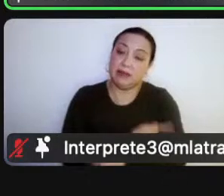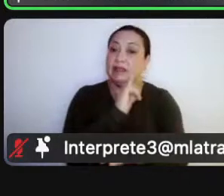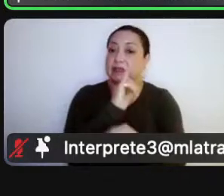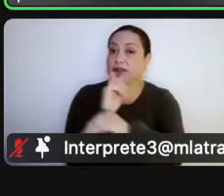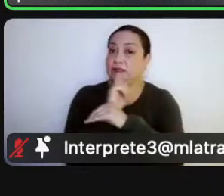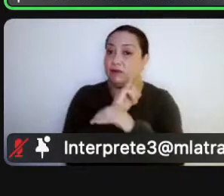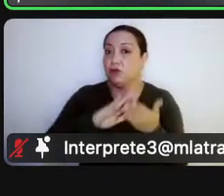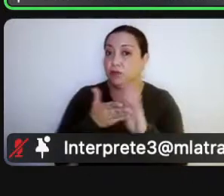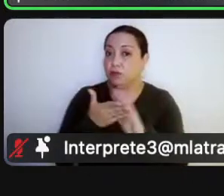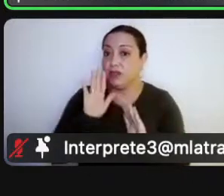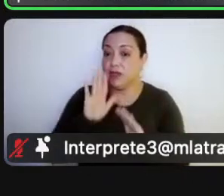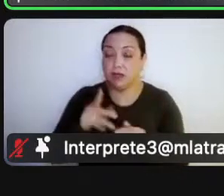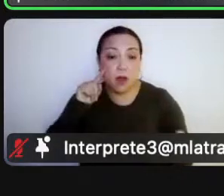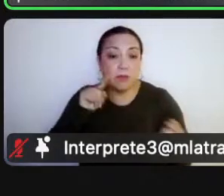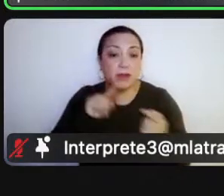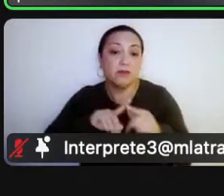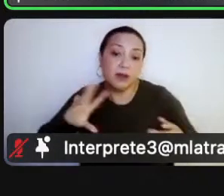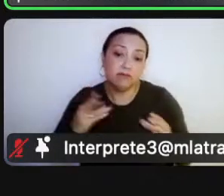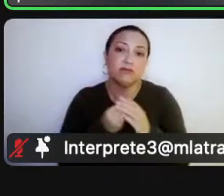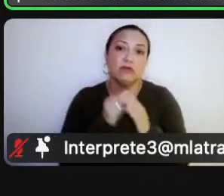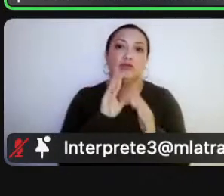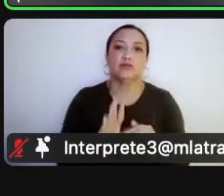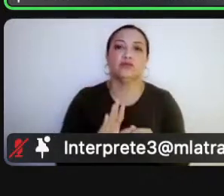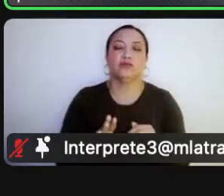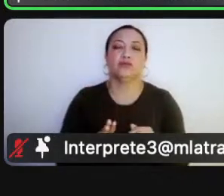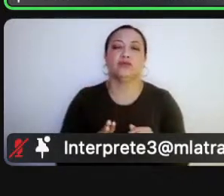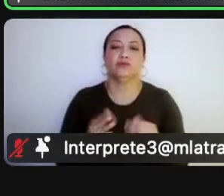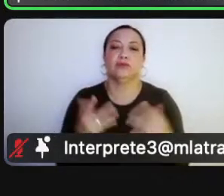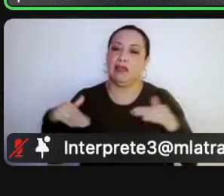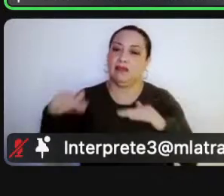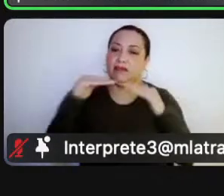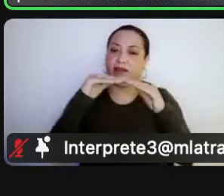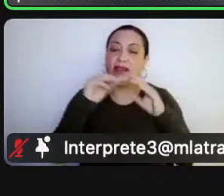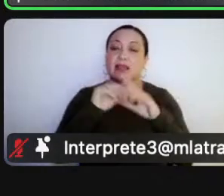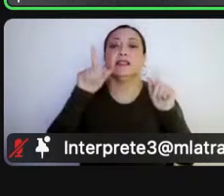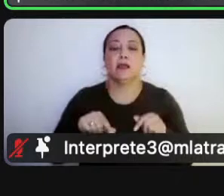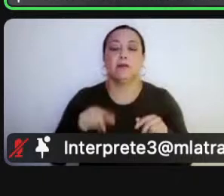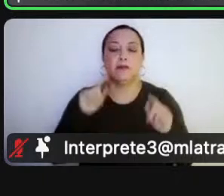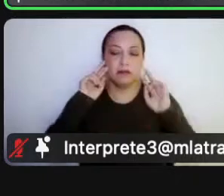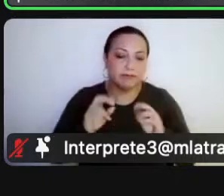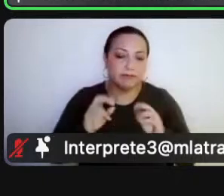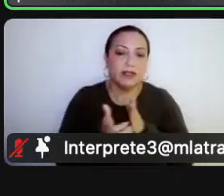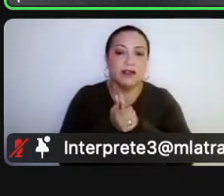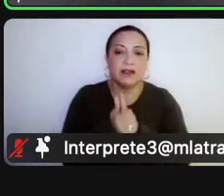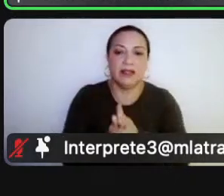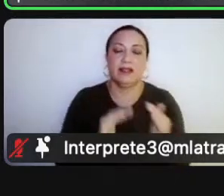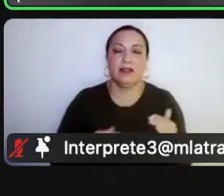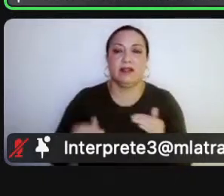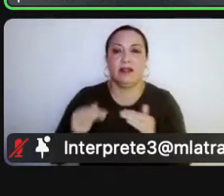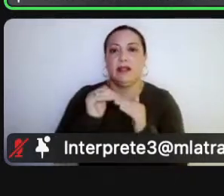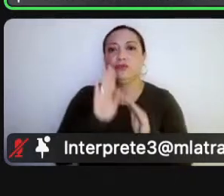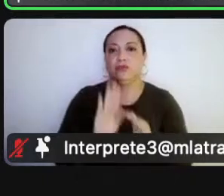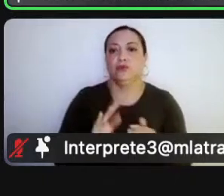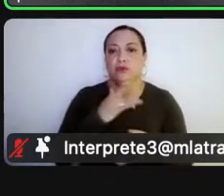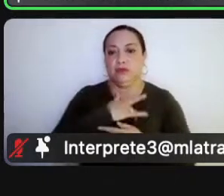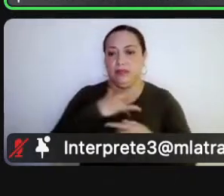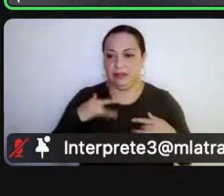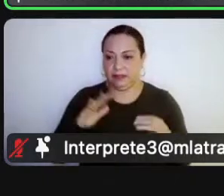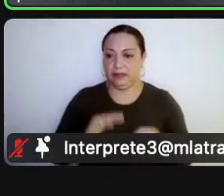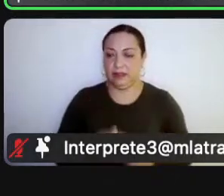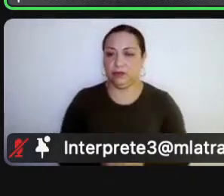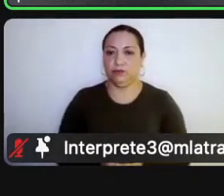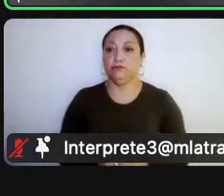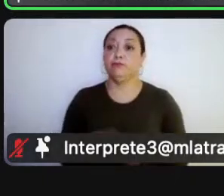the institutional integration and equity, and also the methodology of treating